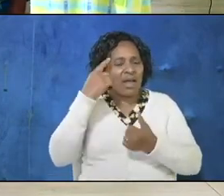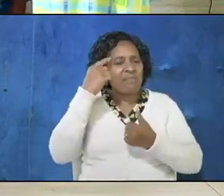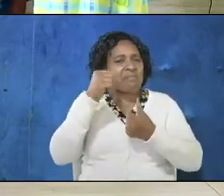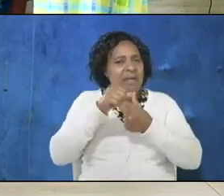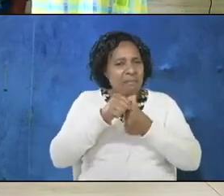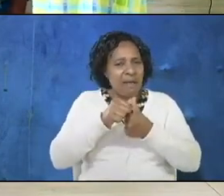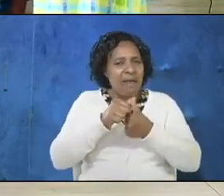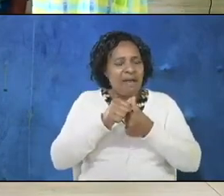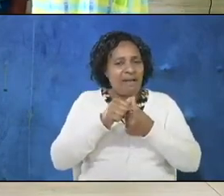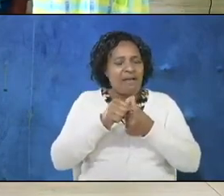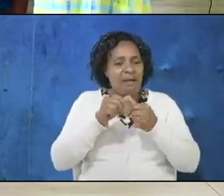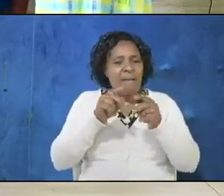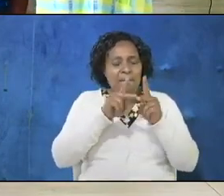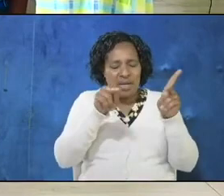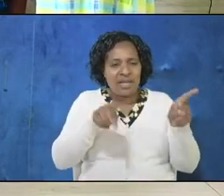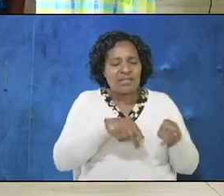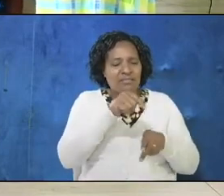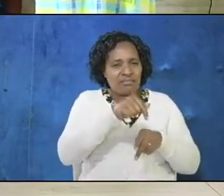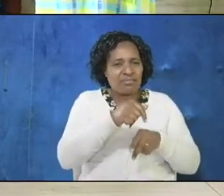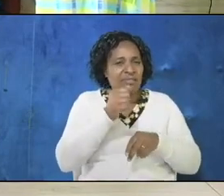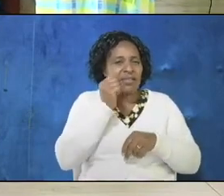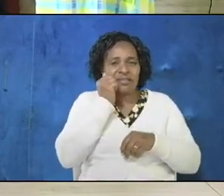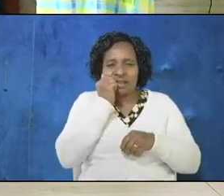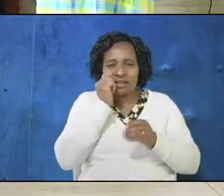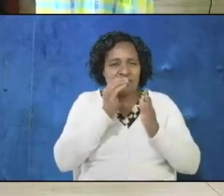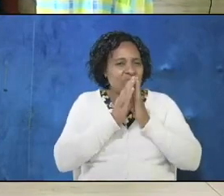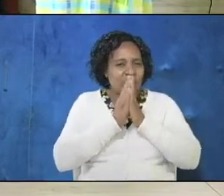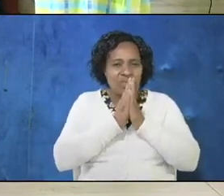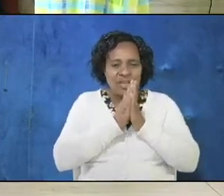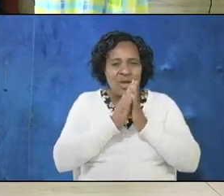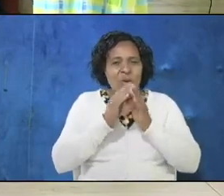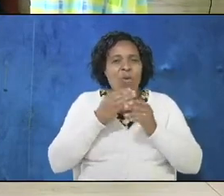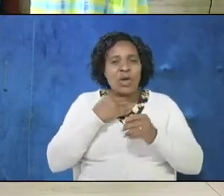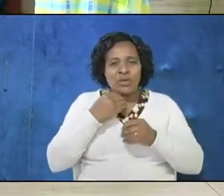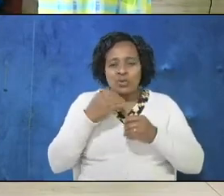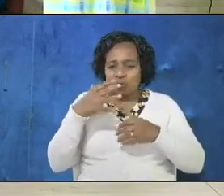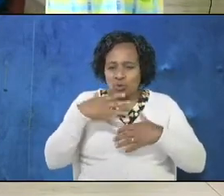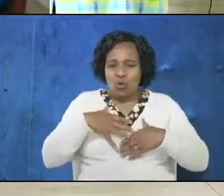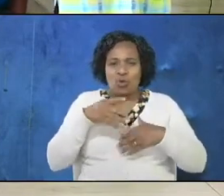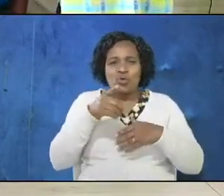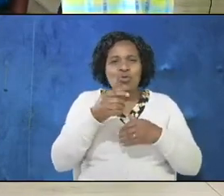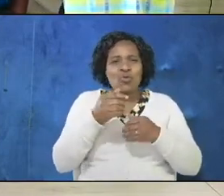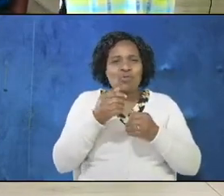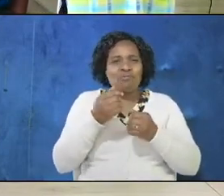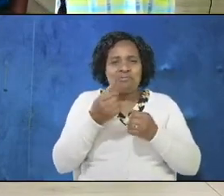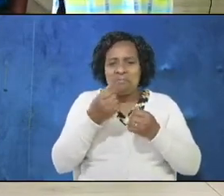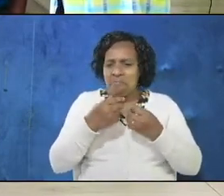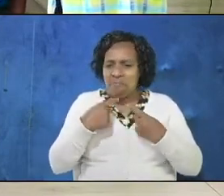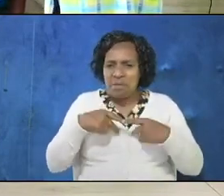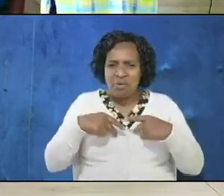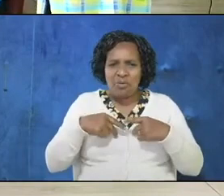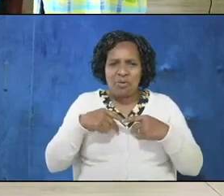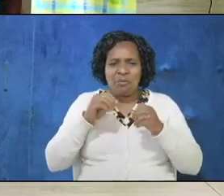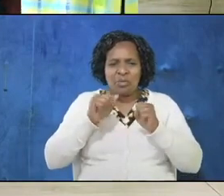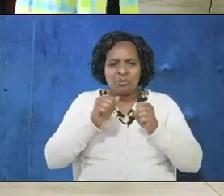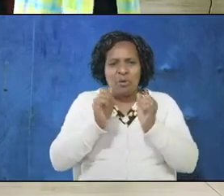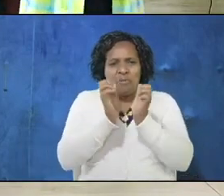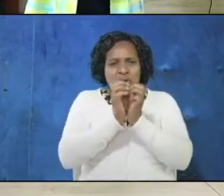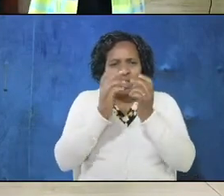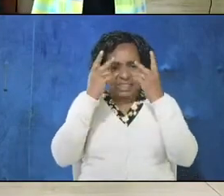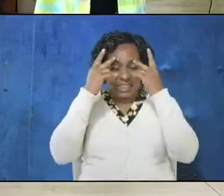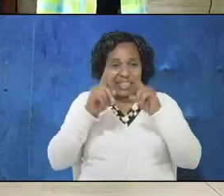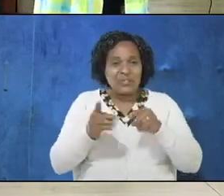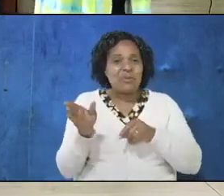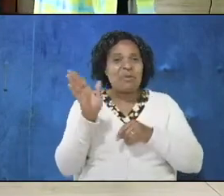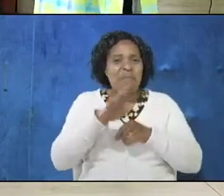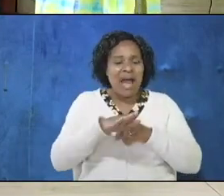Lystra. Sad story. I want to shock you guys. Imagine Paul decided to go back to Lystra.